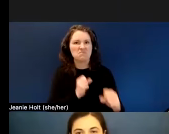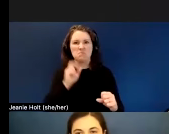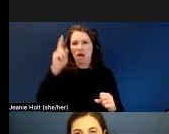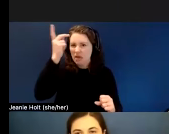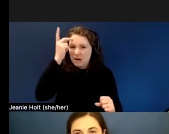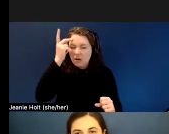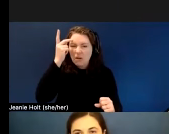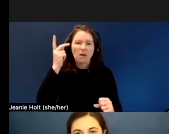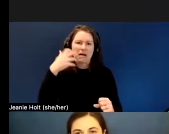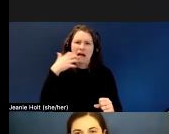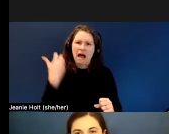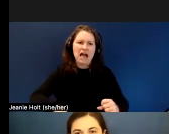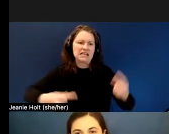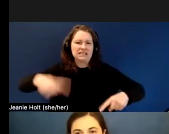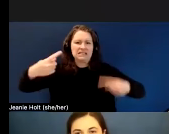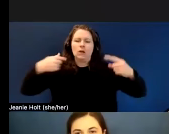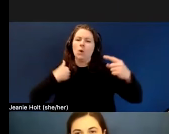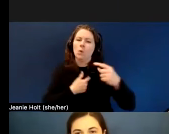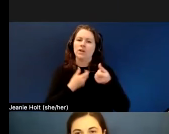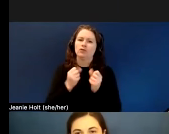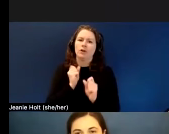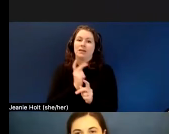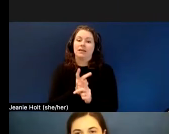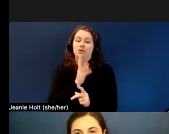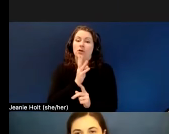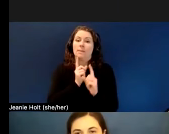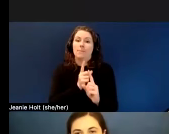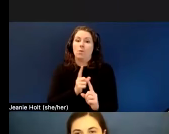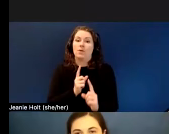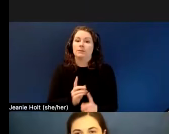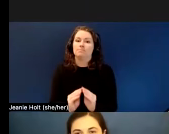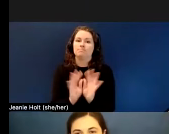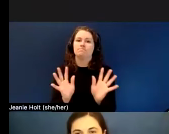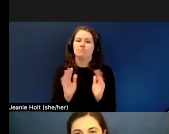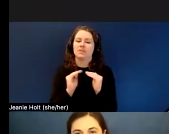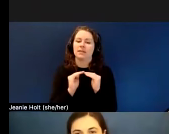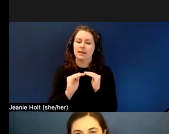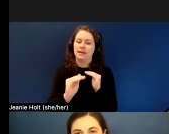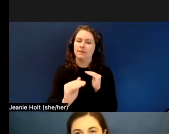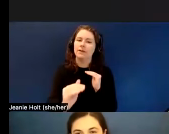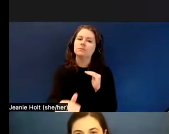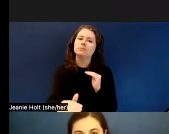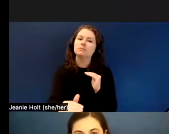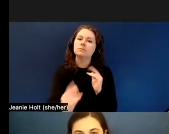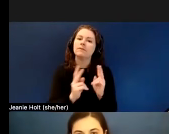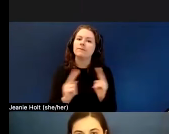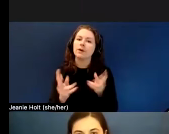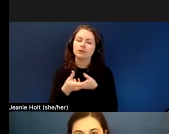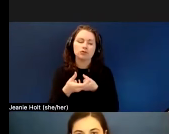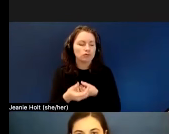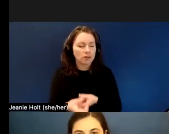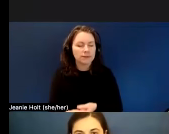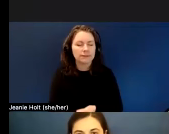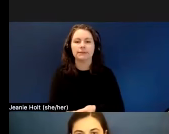So we try to keep the conversation and our talking points on a very even keel. We try to be a very trusted